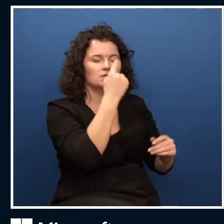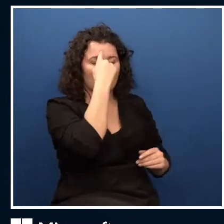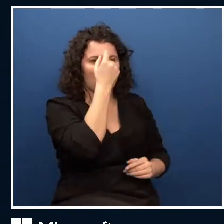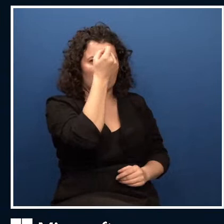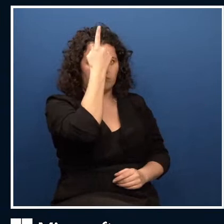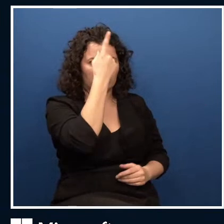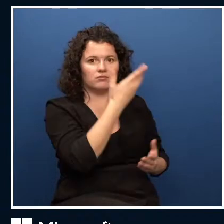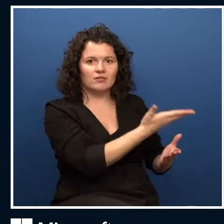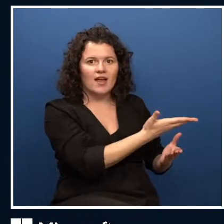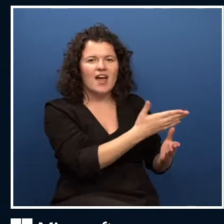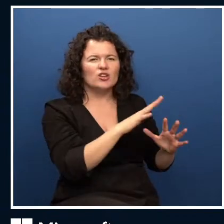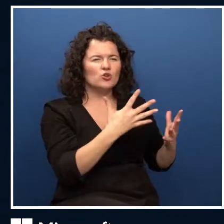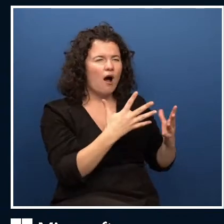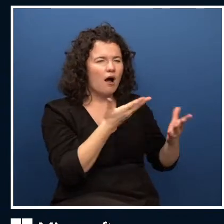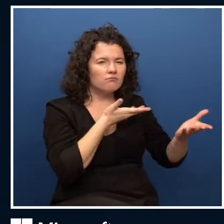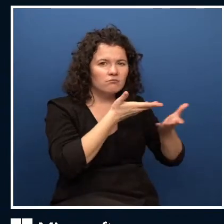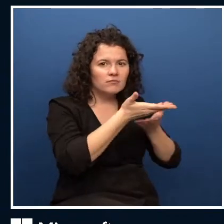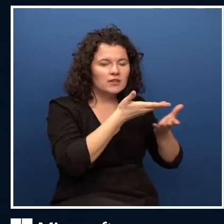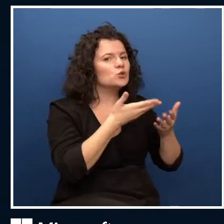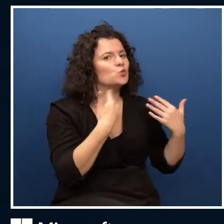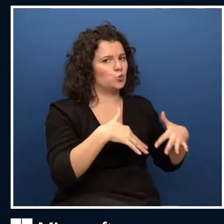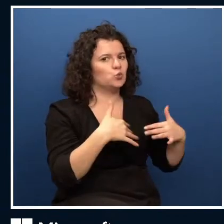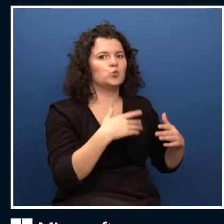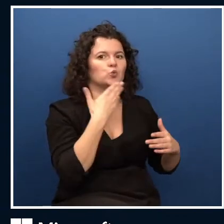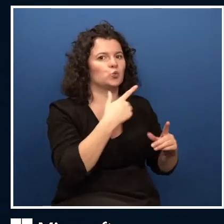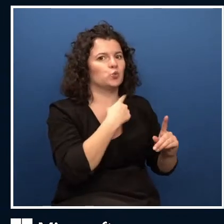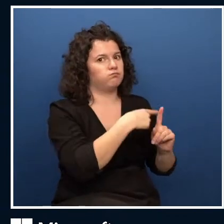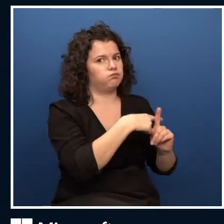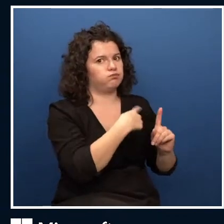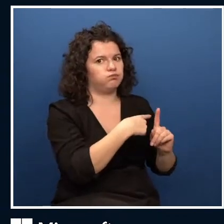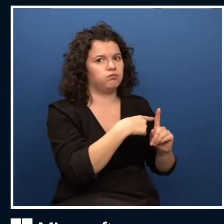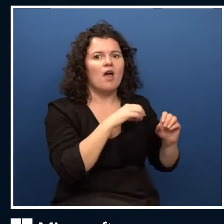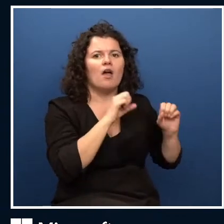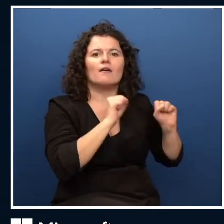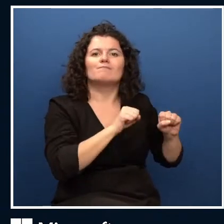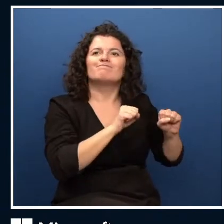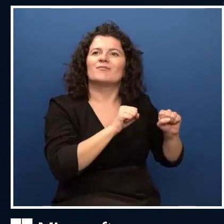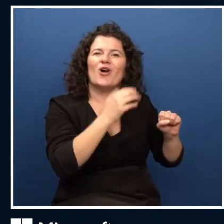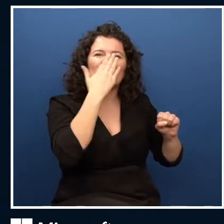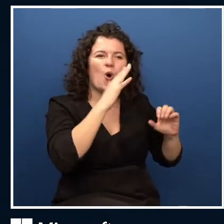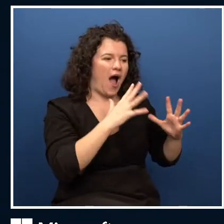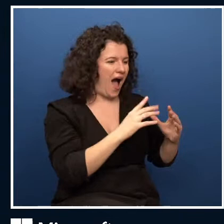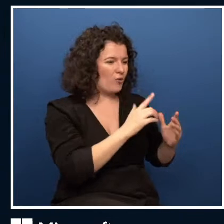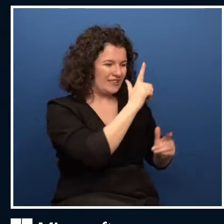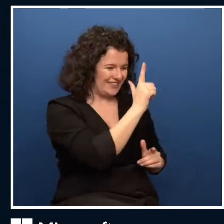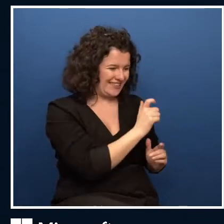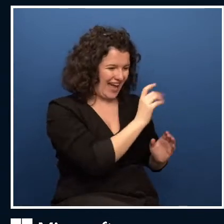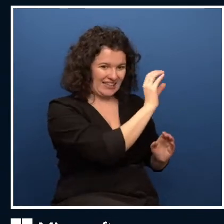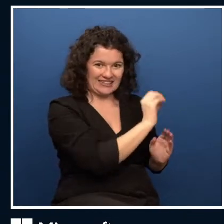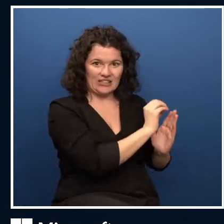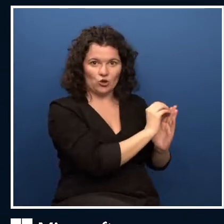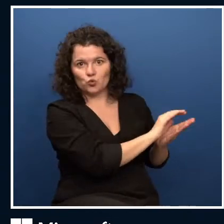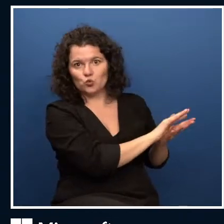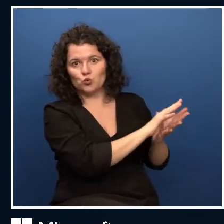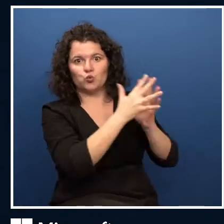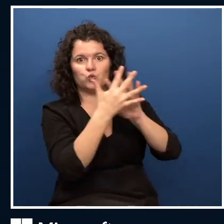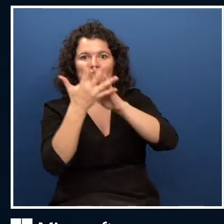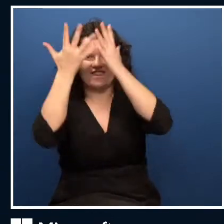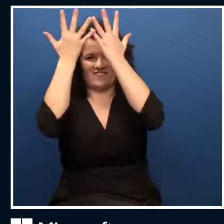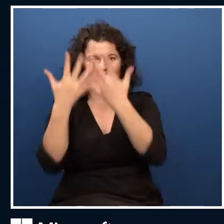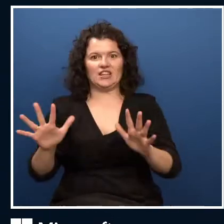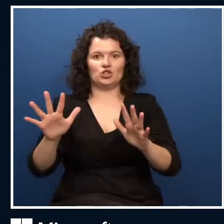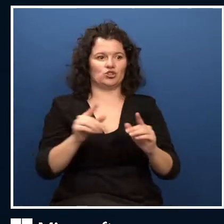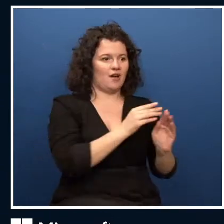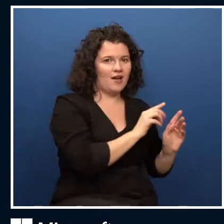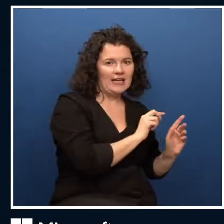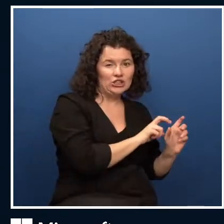big picture in a startup, and you can be a part of that product right from the 0th level, right? So maybe like what happens in big